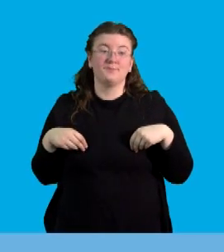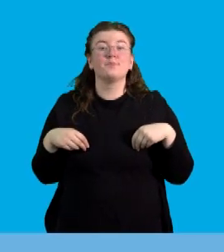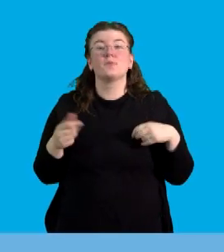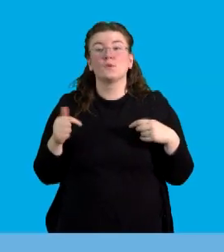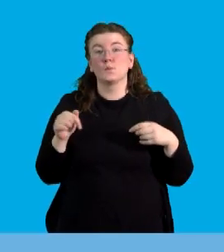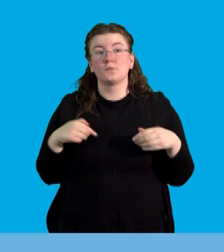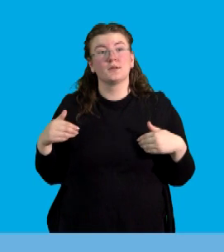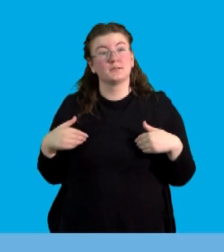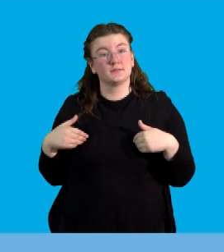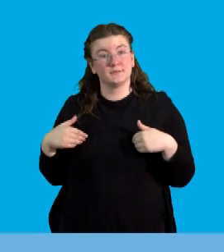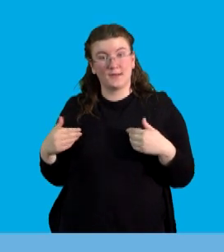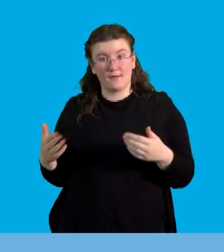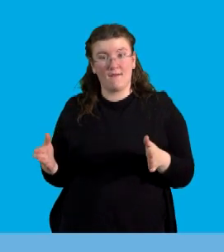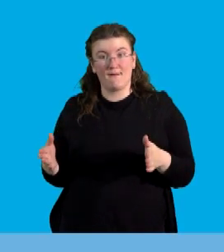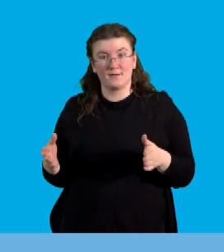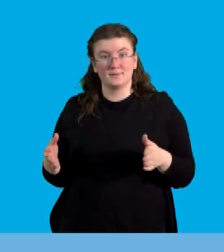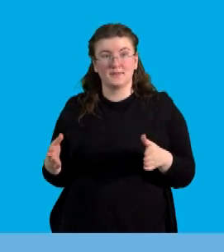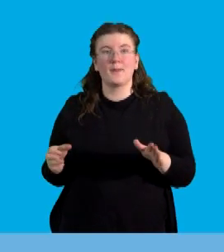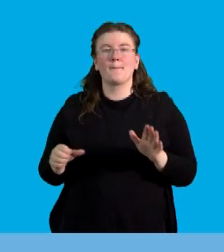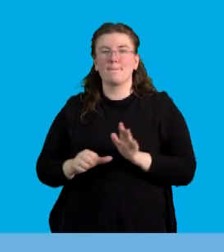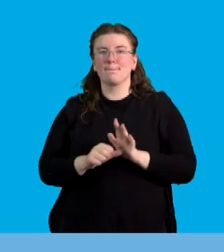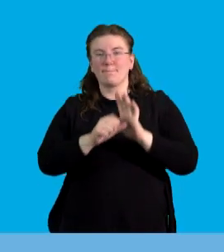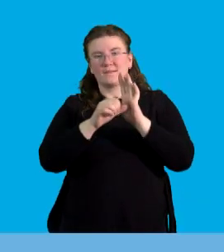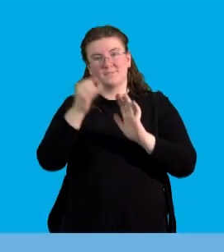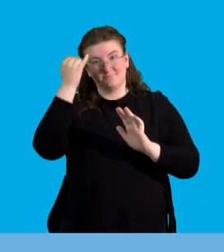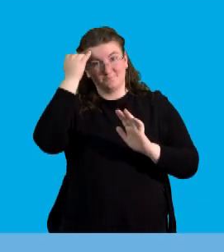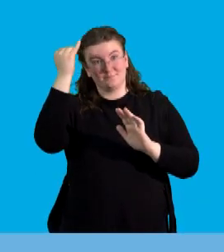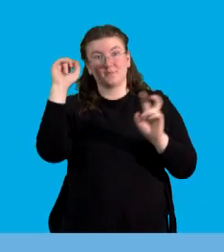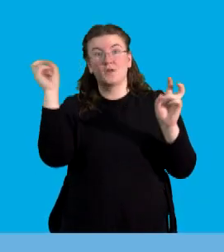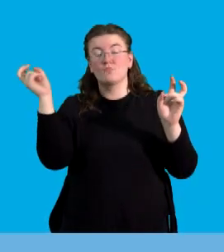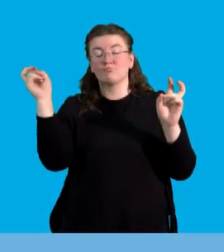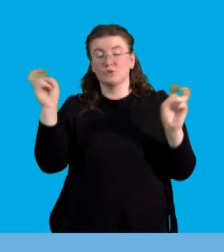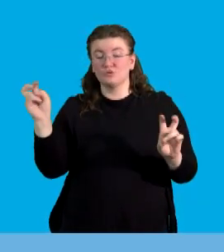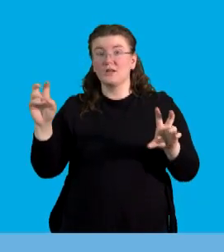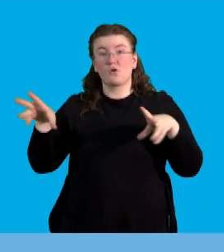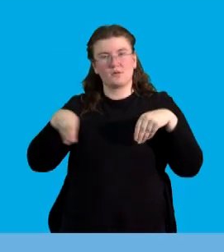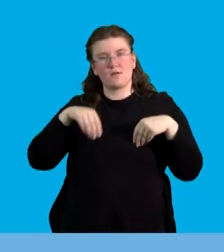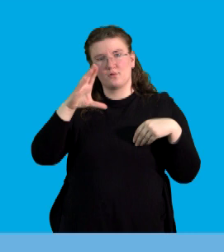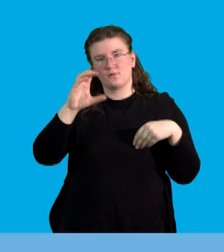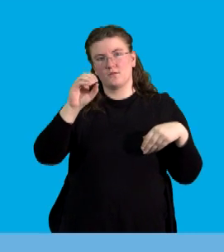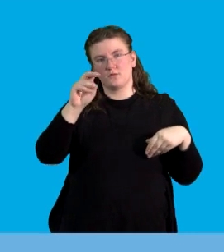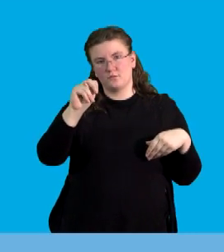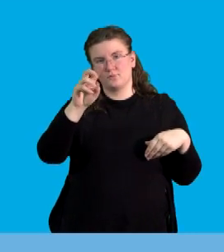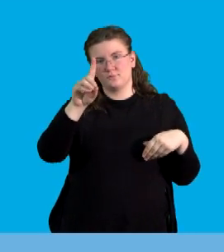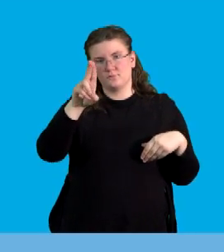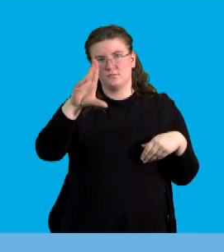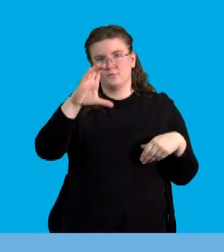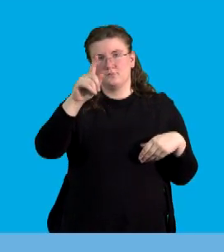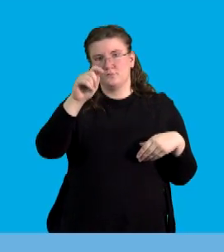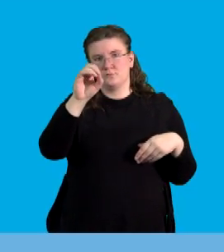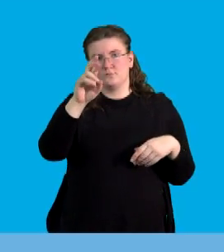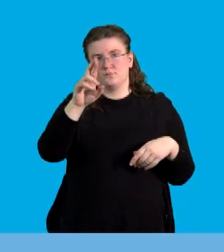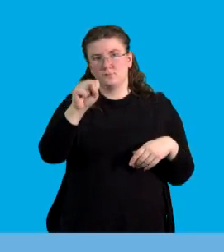To begin with that as our main idea, as our main subheading being the conductors of electricity, we need to know that